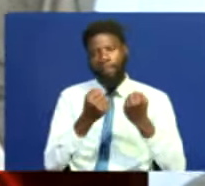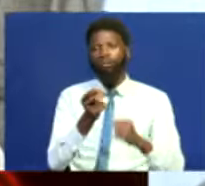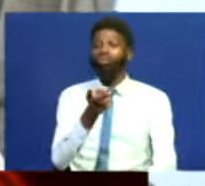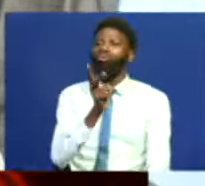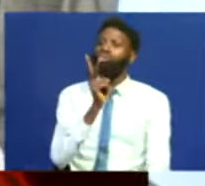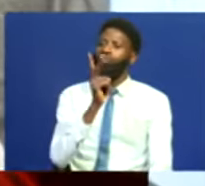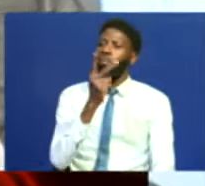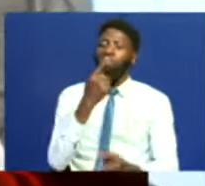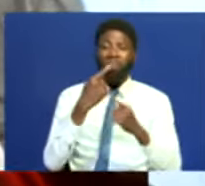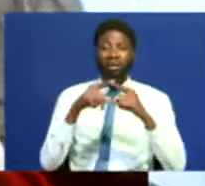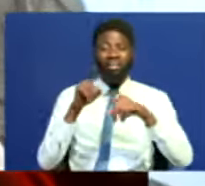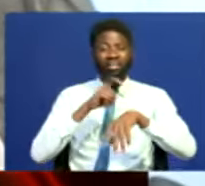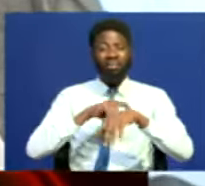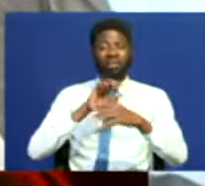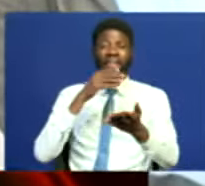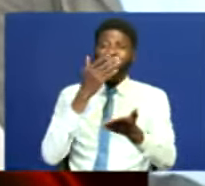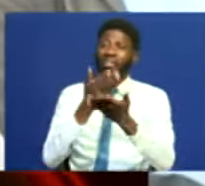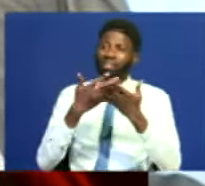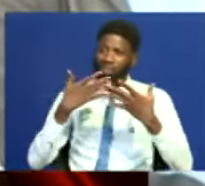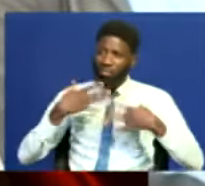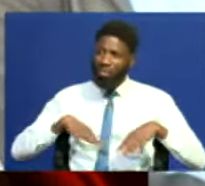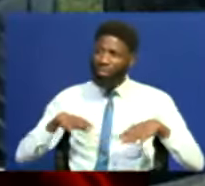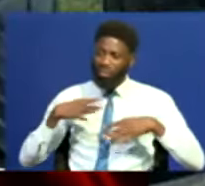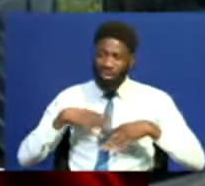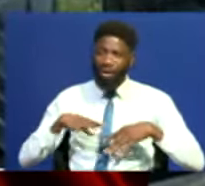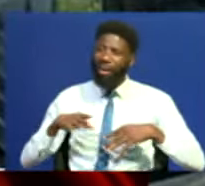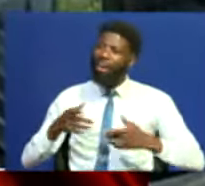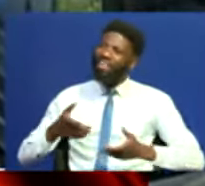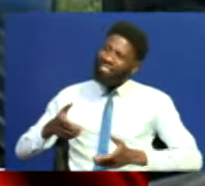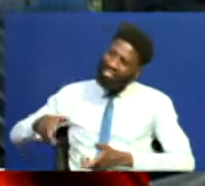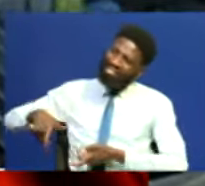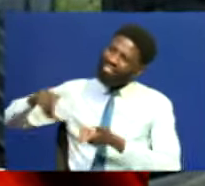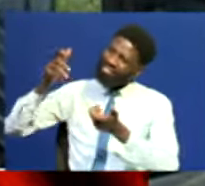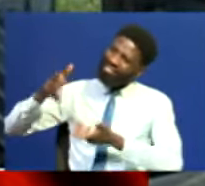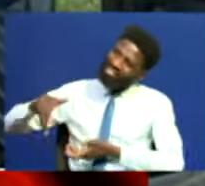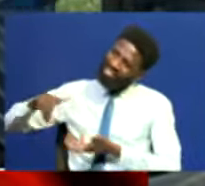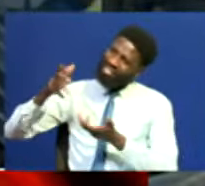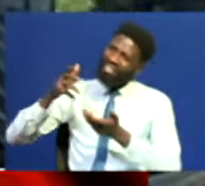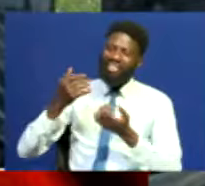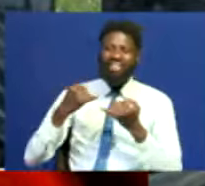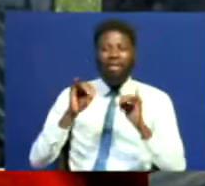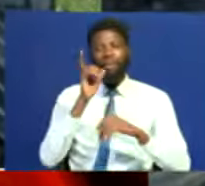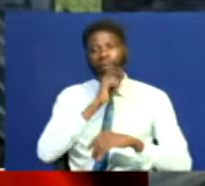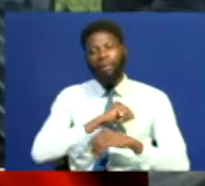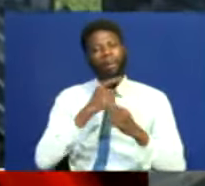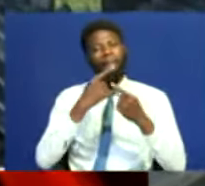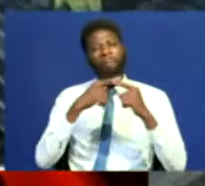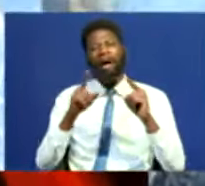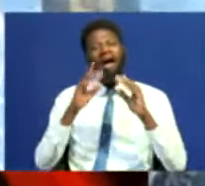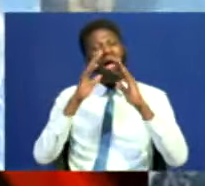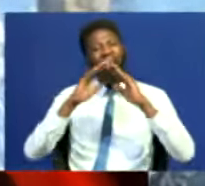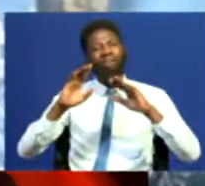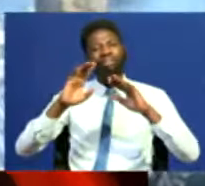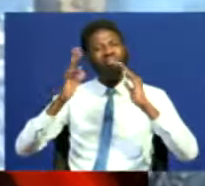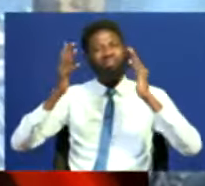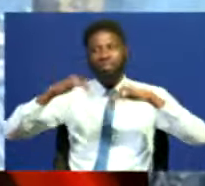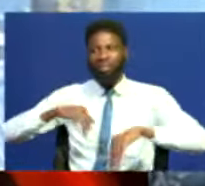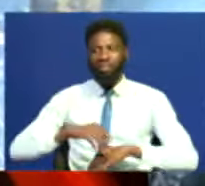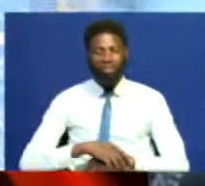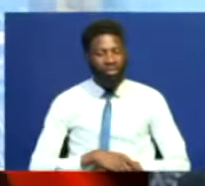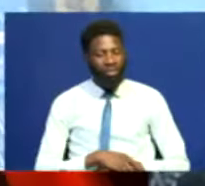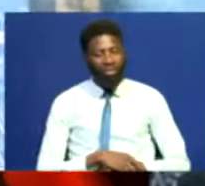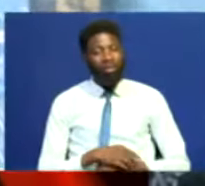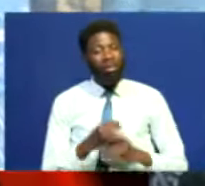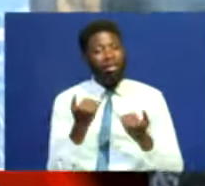raia wamefanya kazi na nyumba ikayokuwa imebomoka. The family in area residents are now calling on the security apparatus to move with